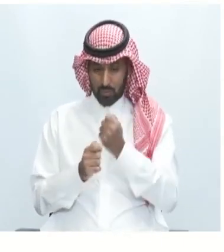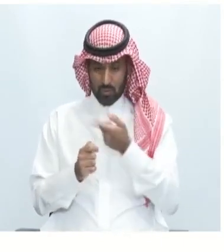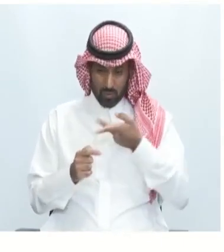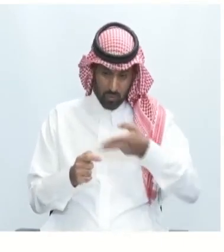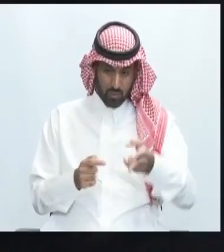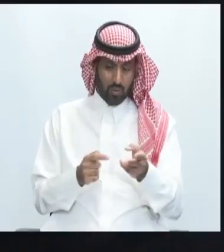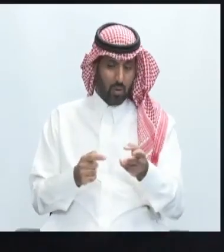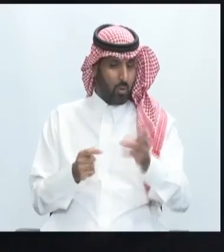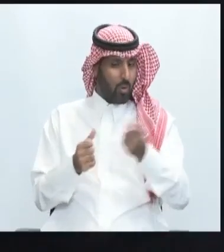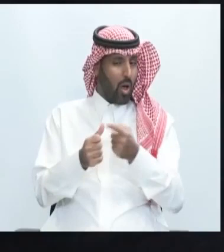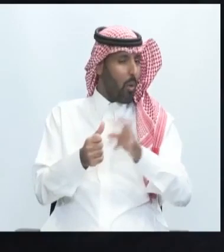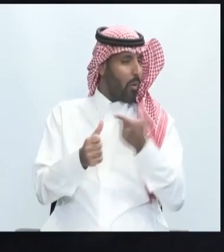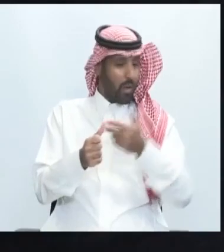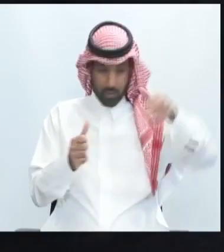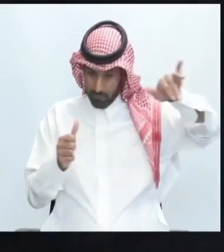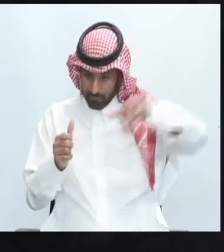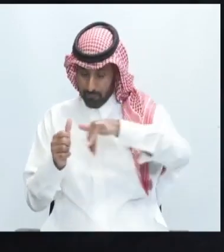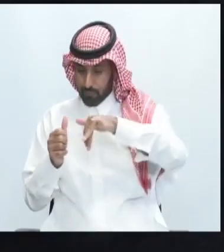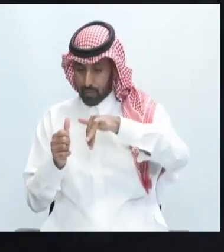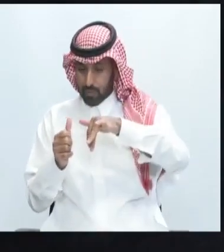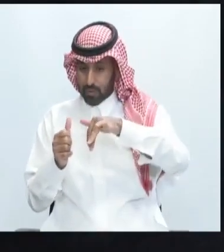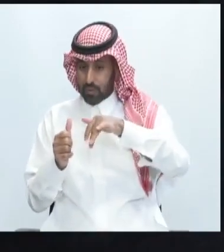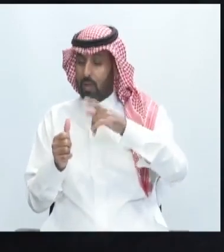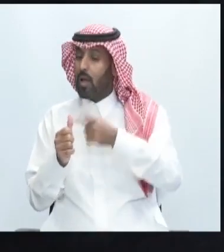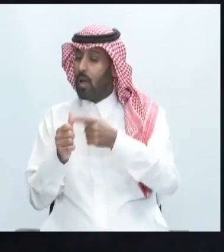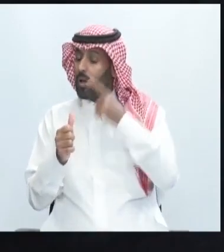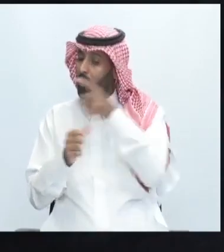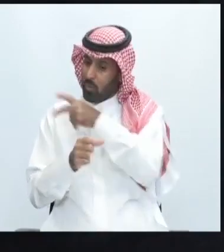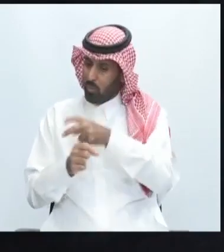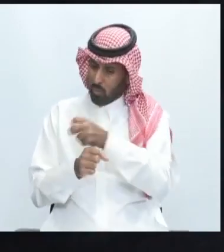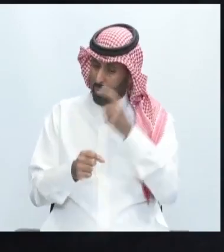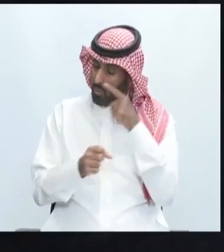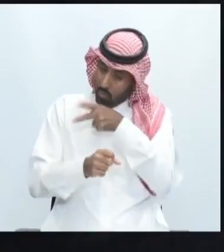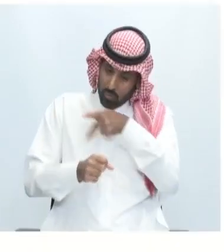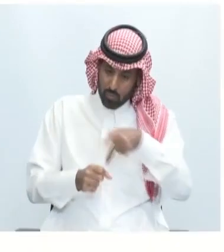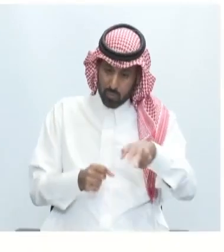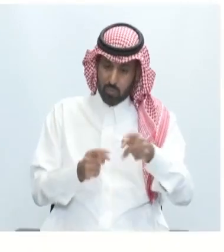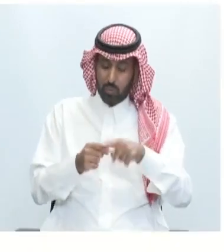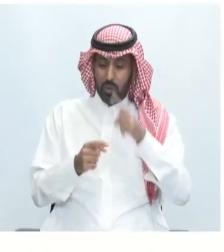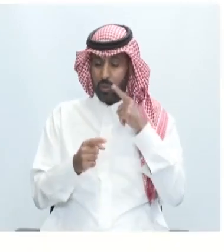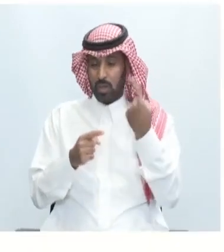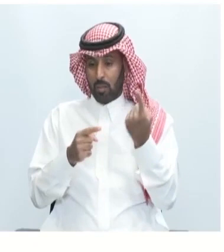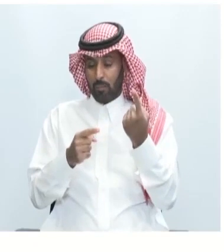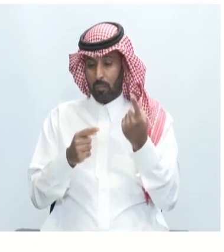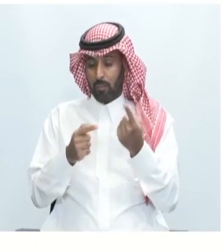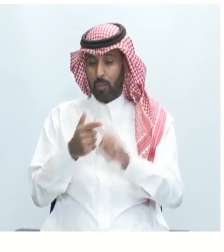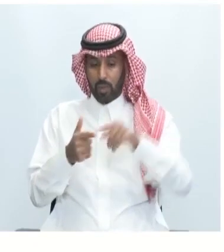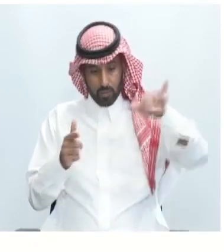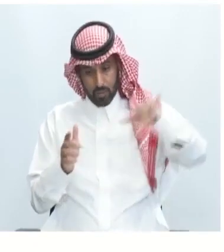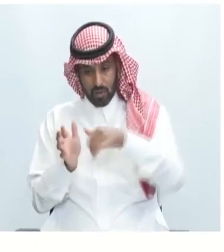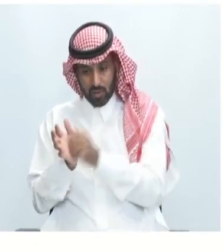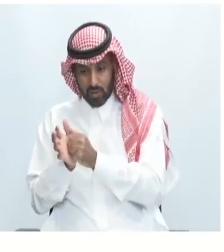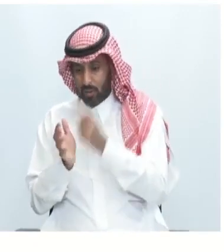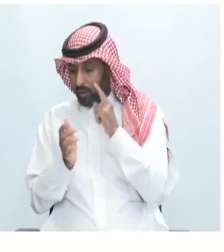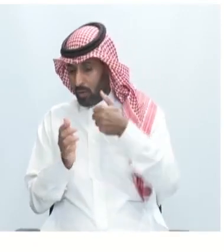left. Which one happened first? Yes, the robbers left. You see here, it's number one. Alicia got home.